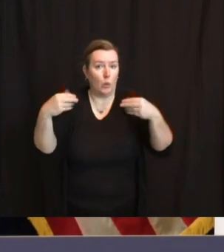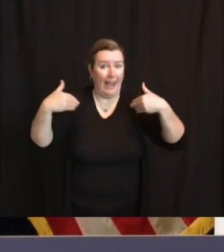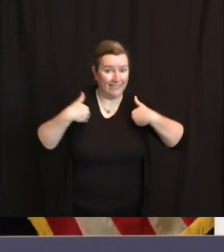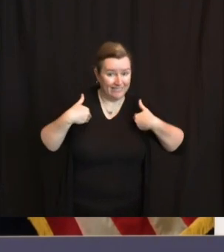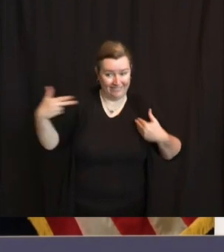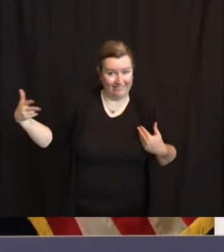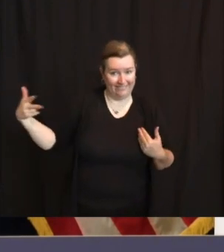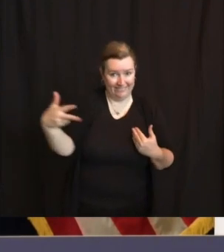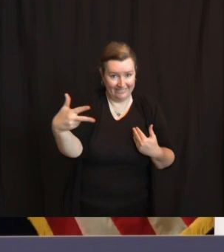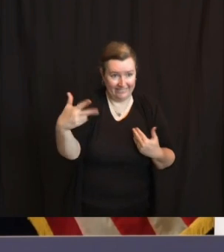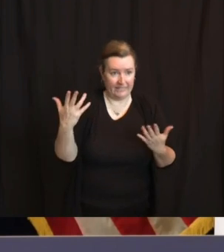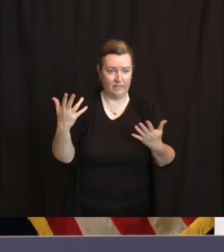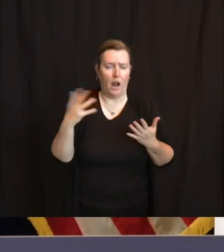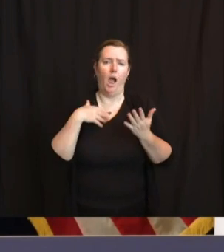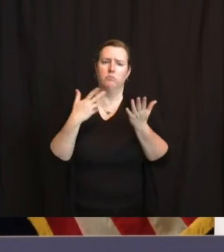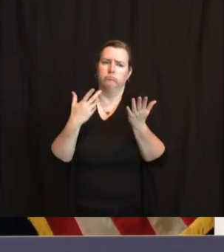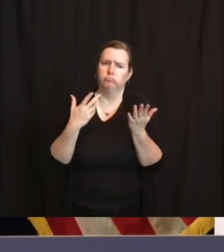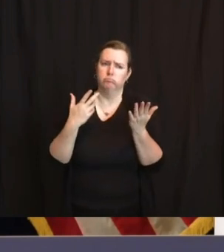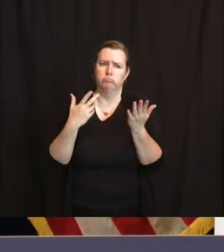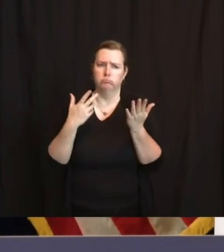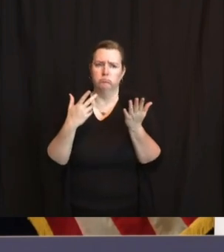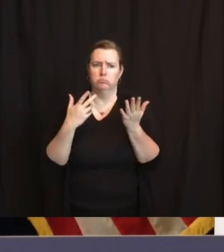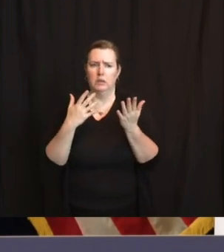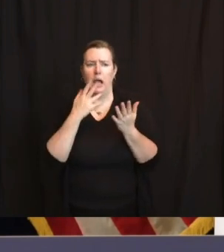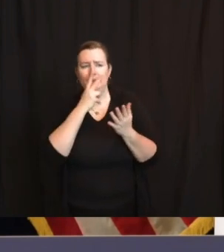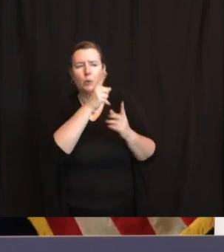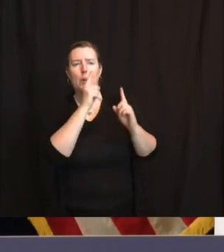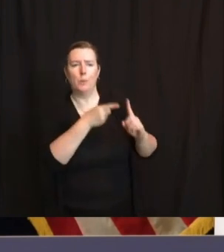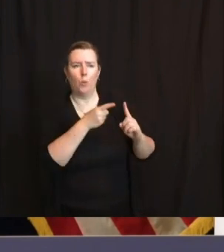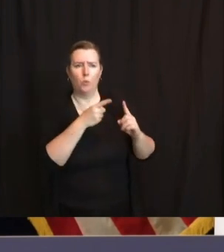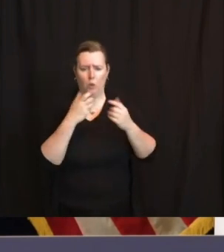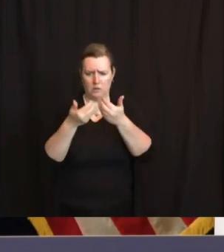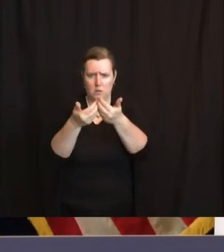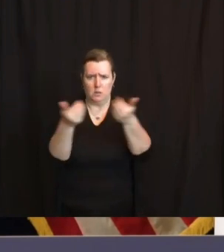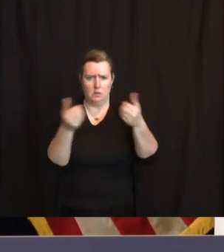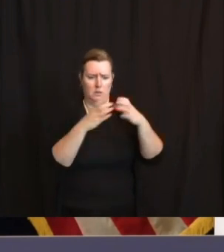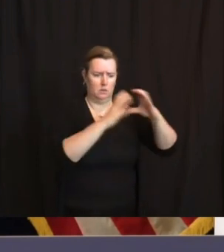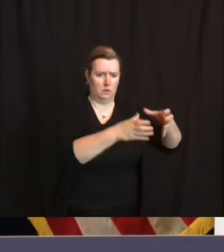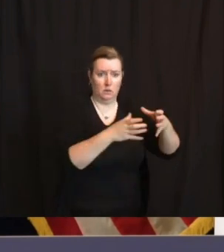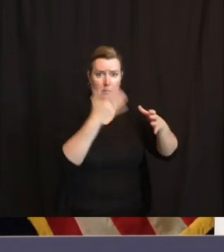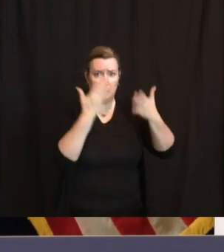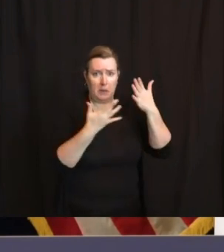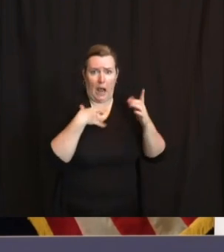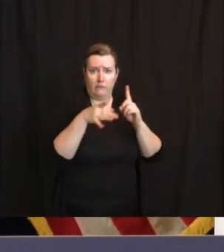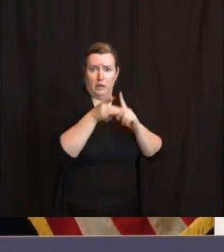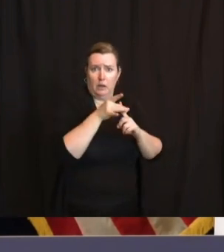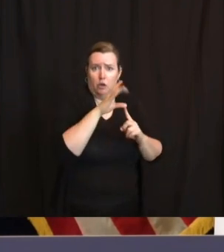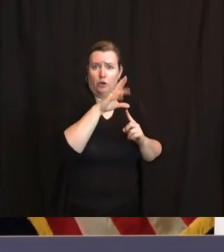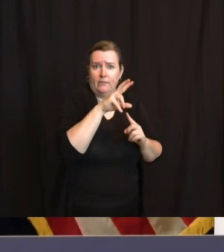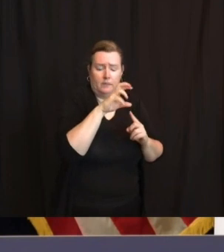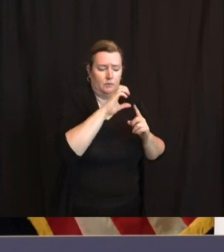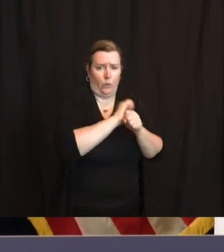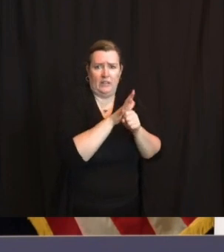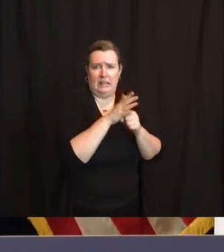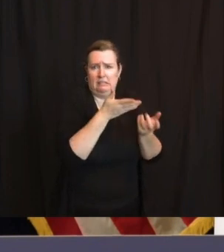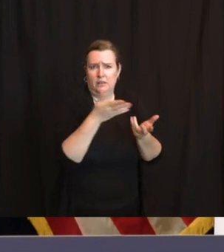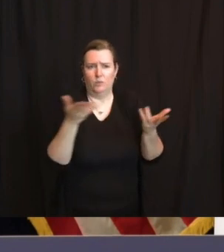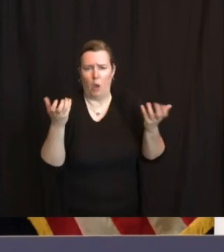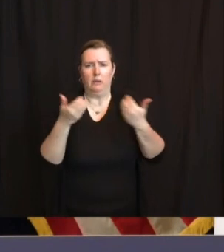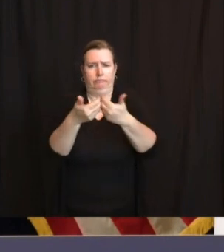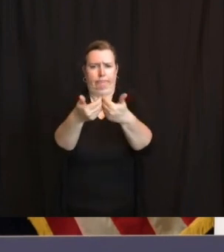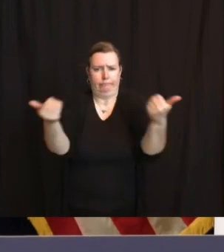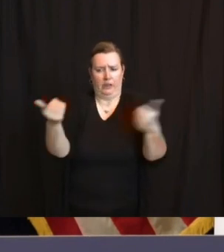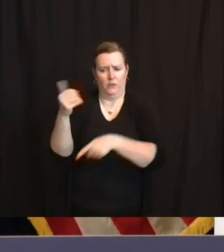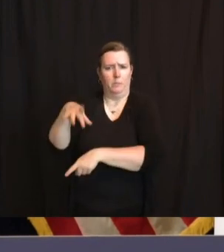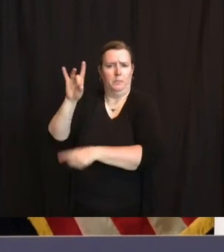cohorting between someone just going in to buy shampoo or pick up a prescription. Locations on CVS, at least the first ones, we're going to know within the